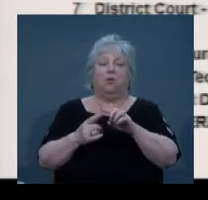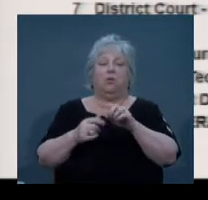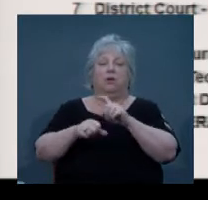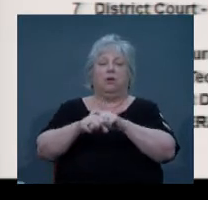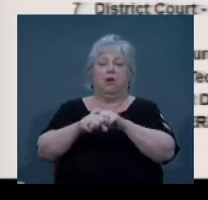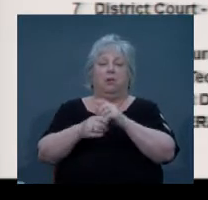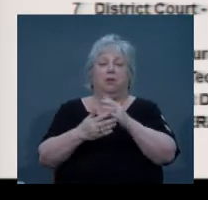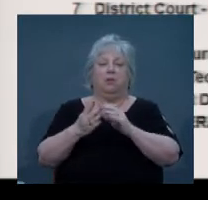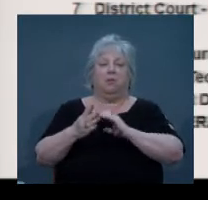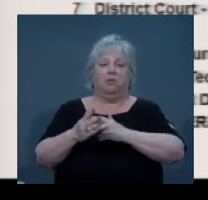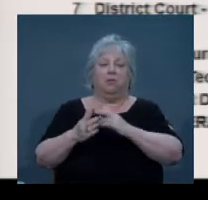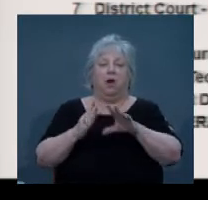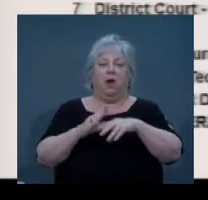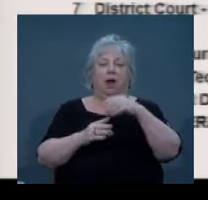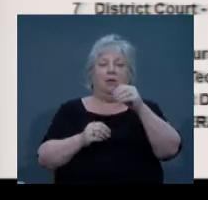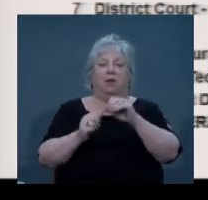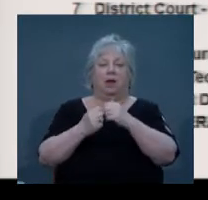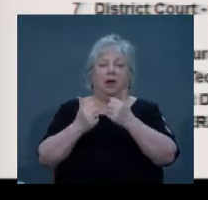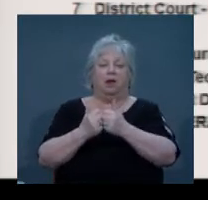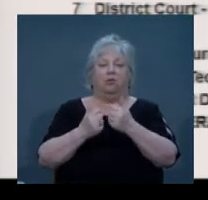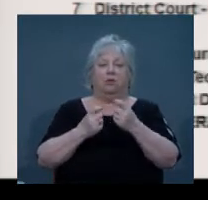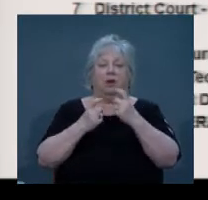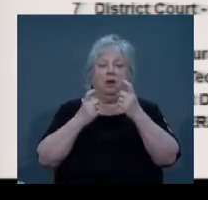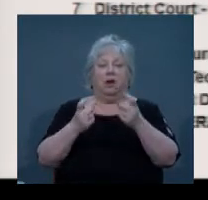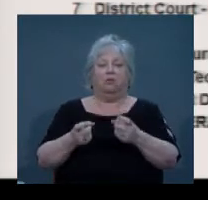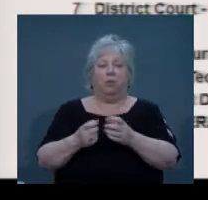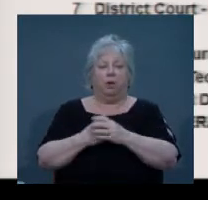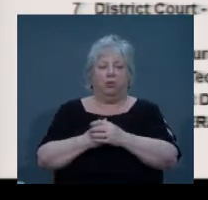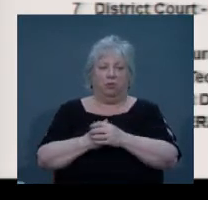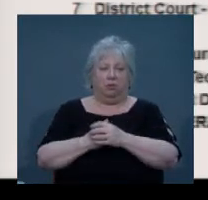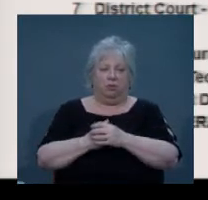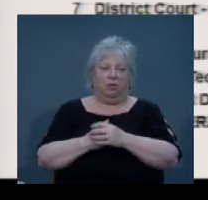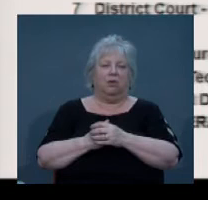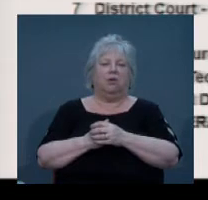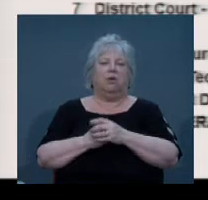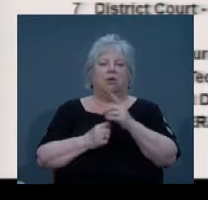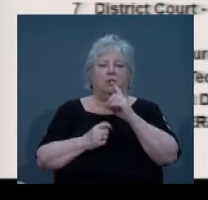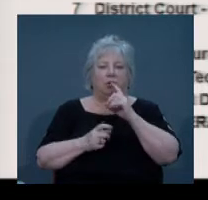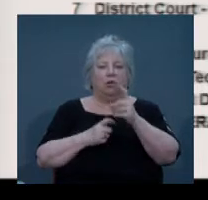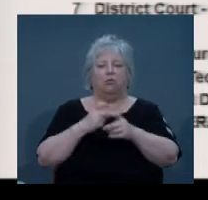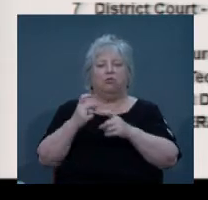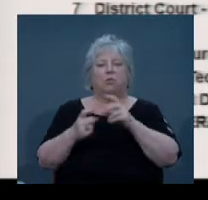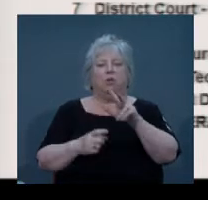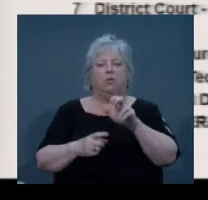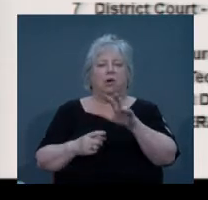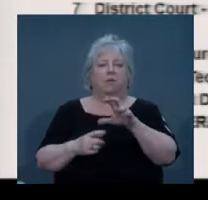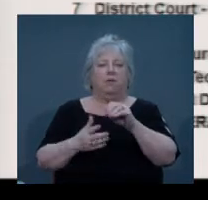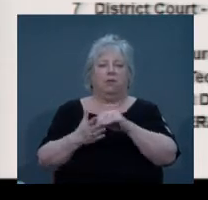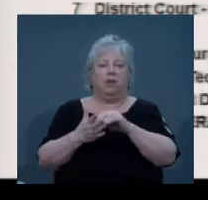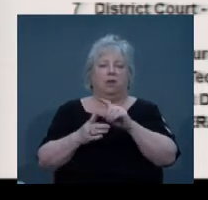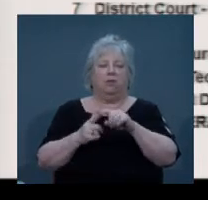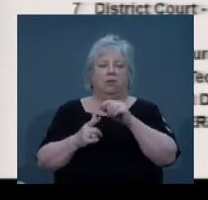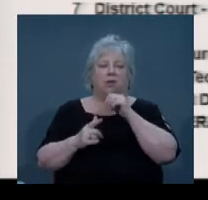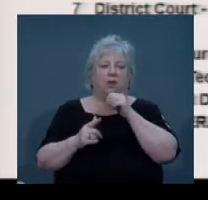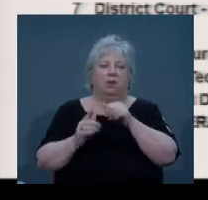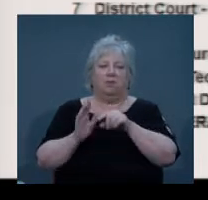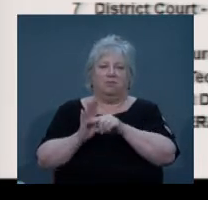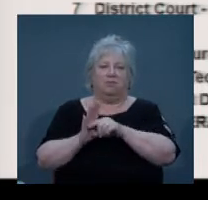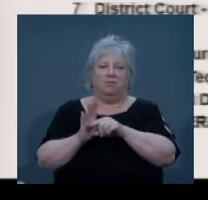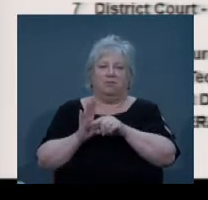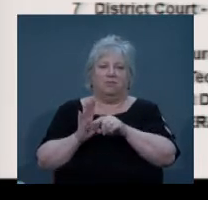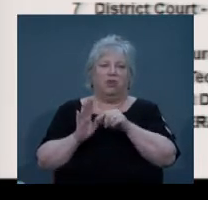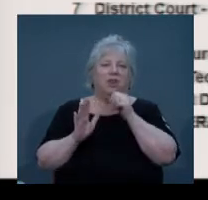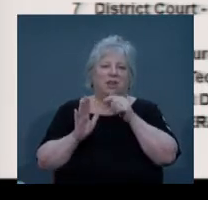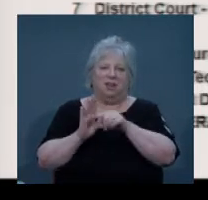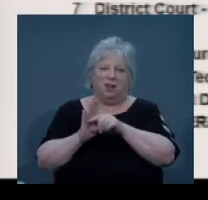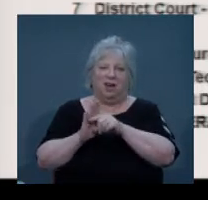our outside agency contributions. Those are contributing $350,000 to the unfavorable variance.